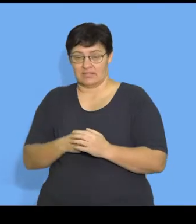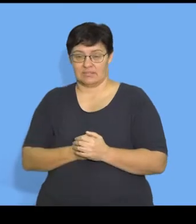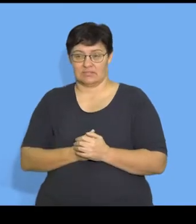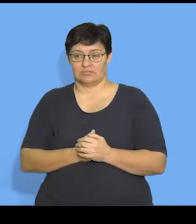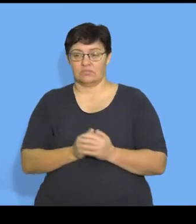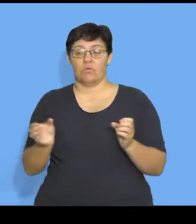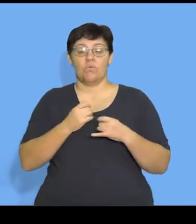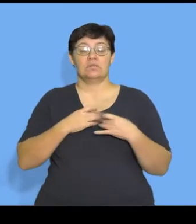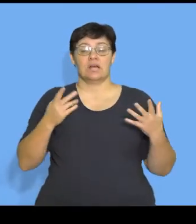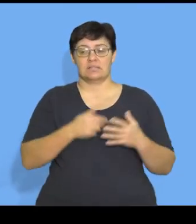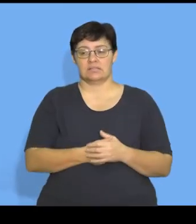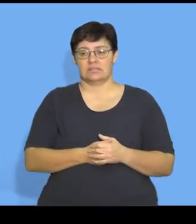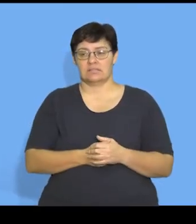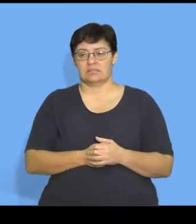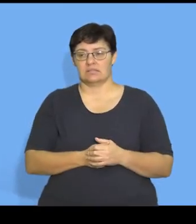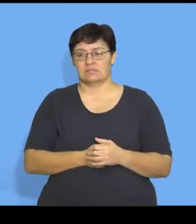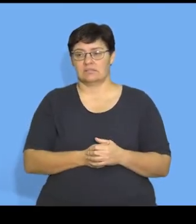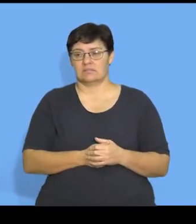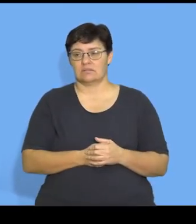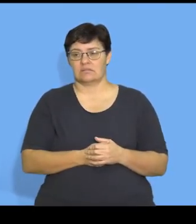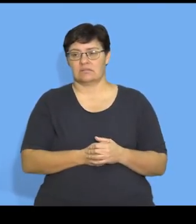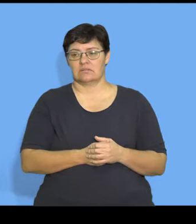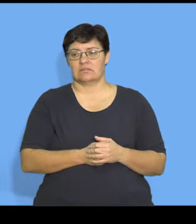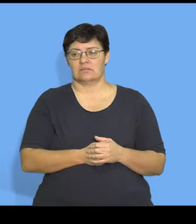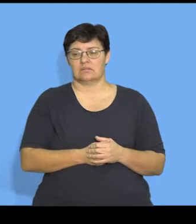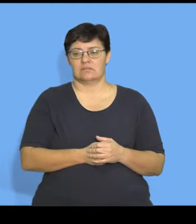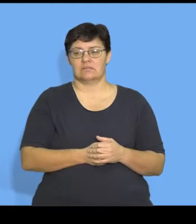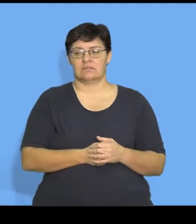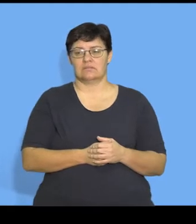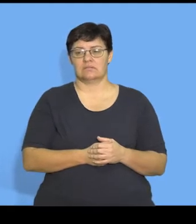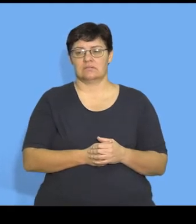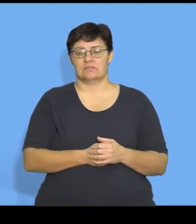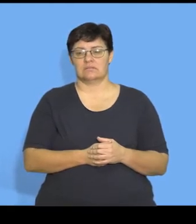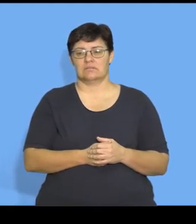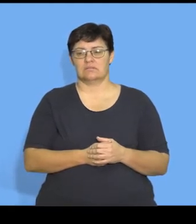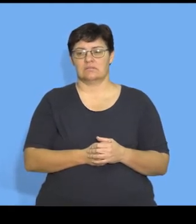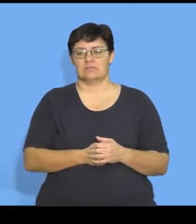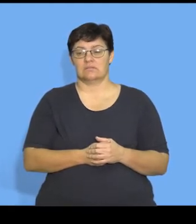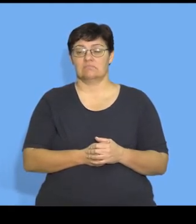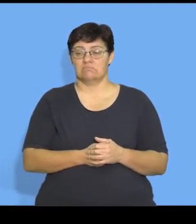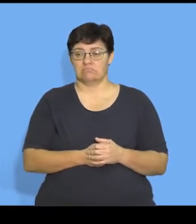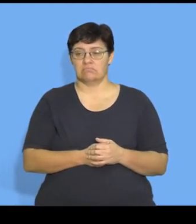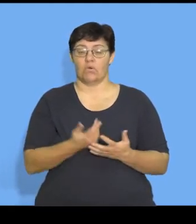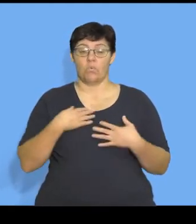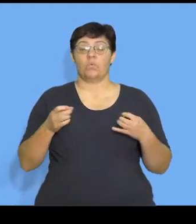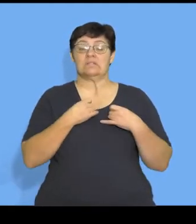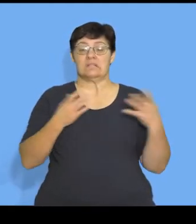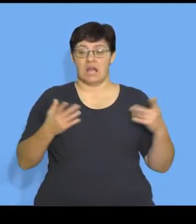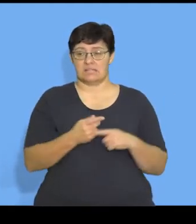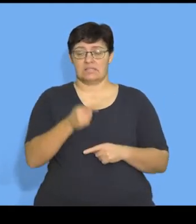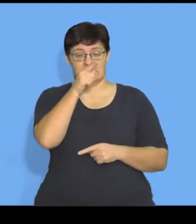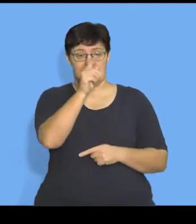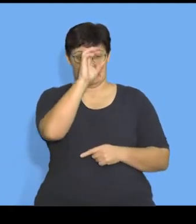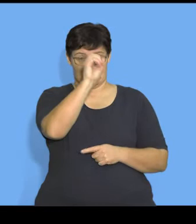I'm just going to get rid of my northeast line quickly. So here, we start at north